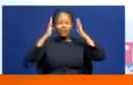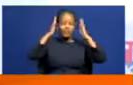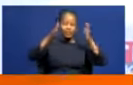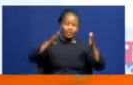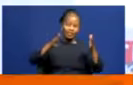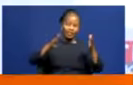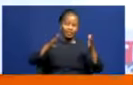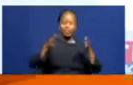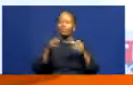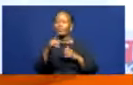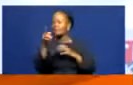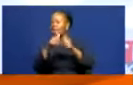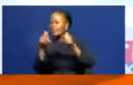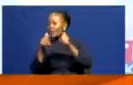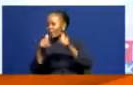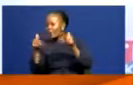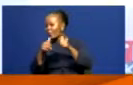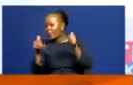Mkopoa,